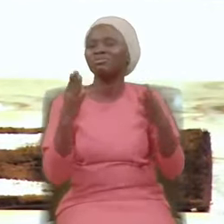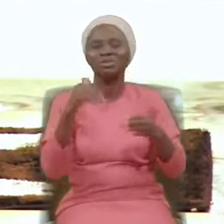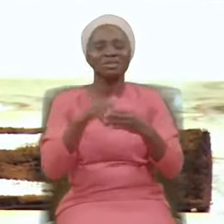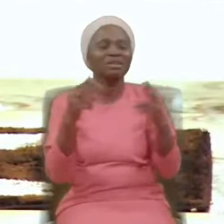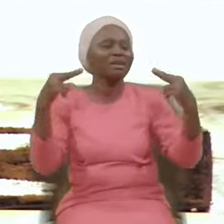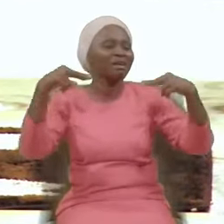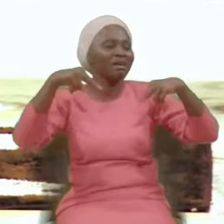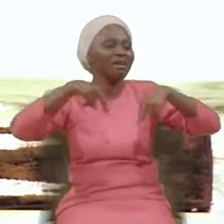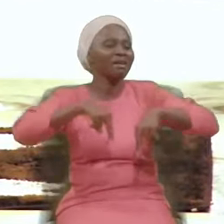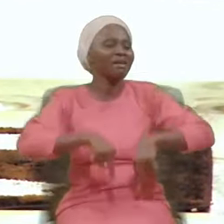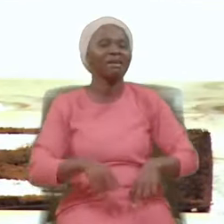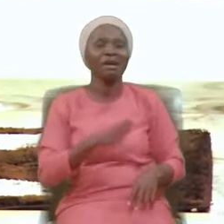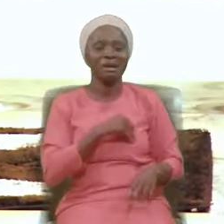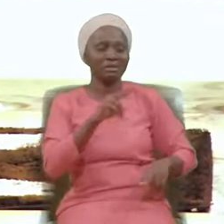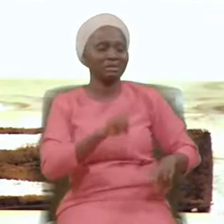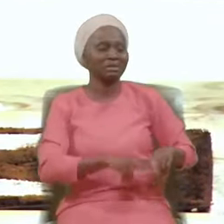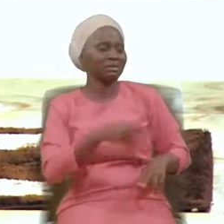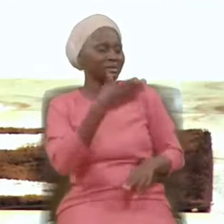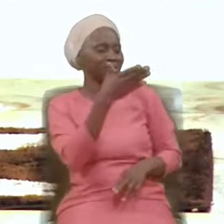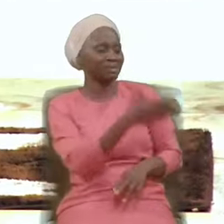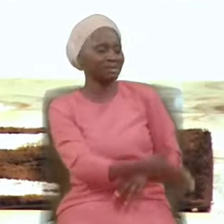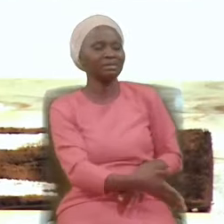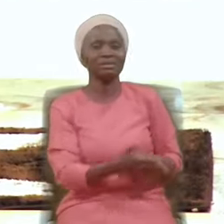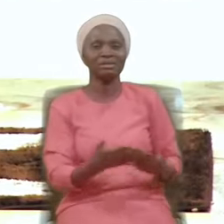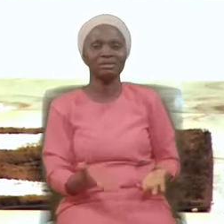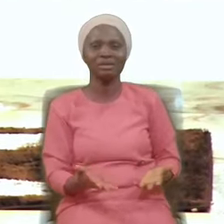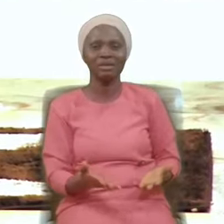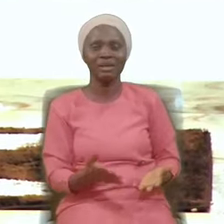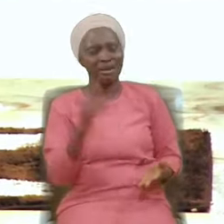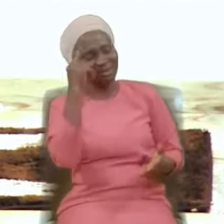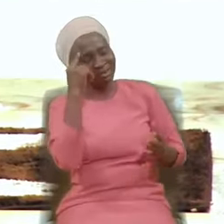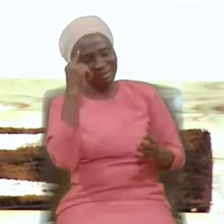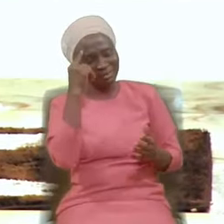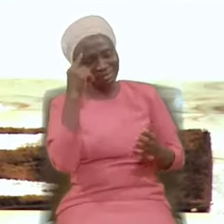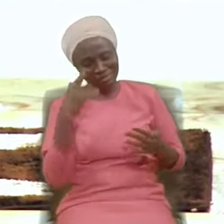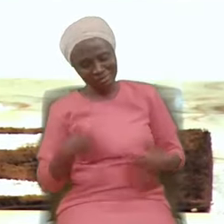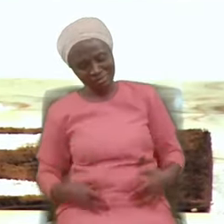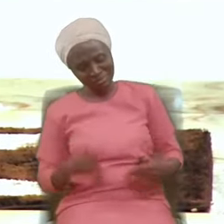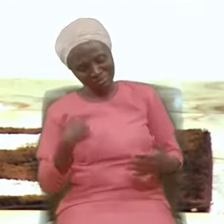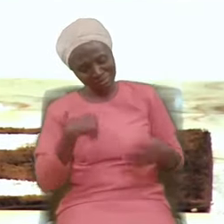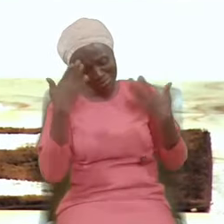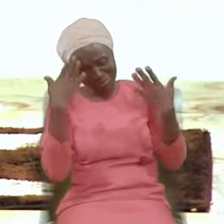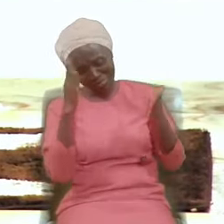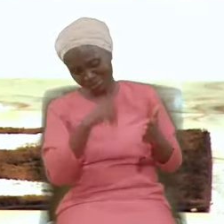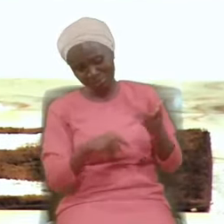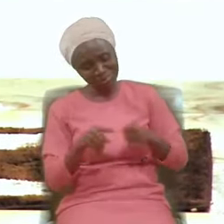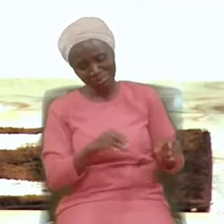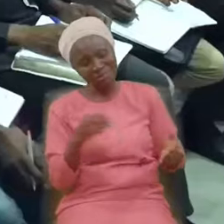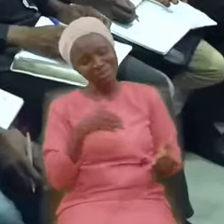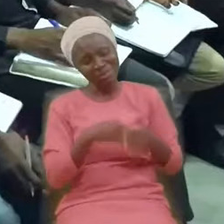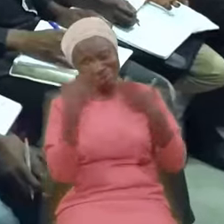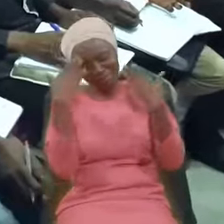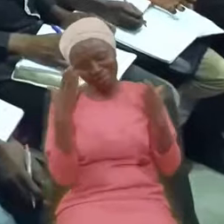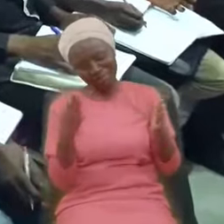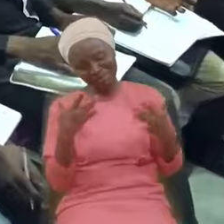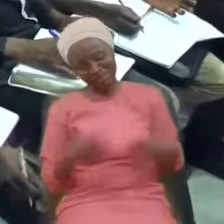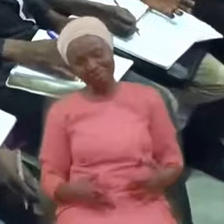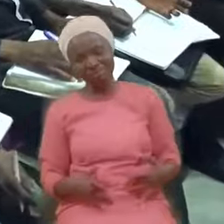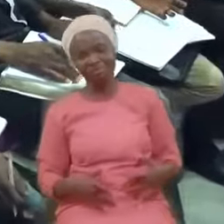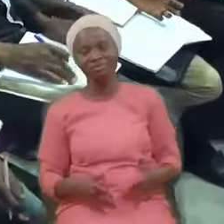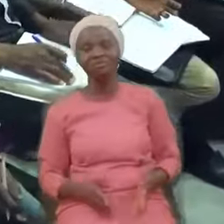some merry-go-round there. I don't know what to do again. There is nothing to do tonight. I settle the whole matter.